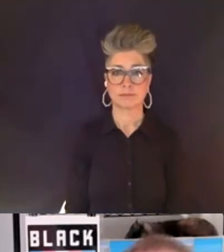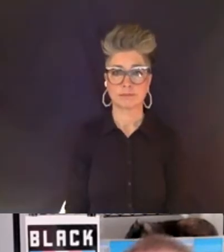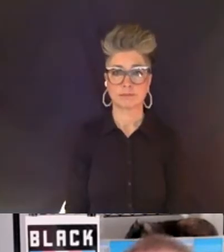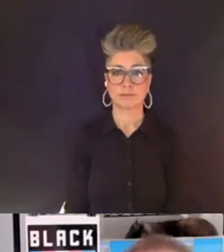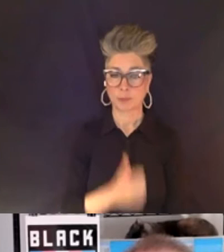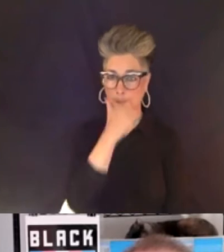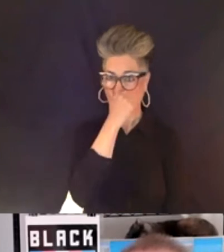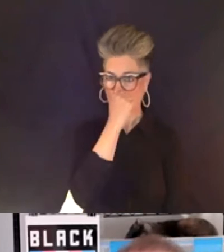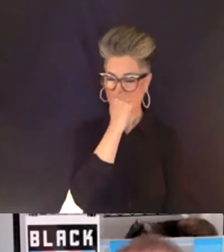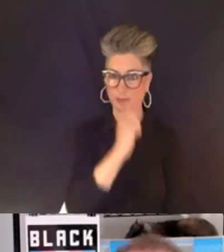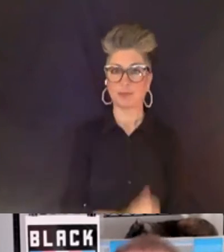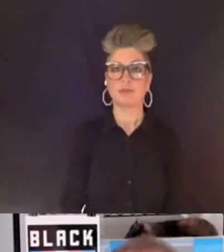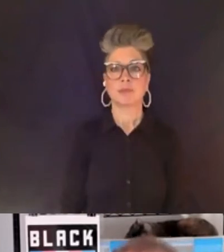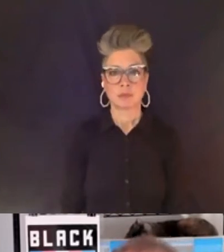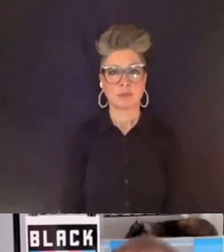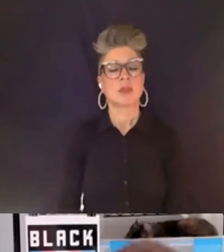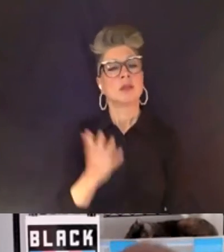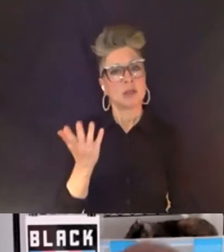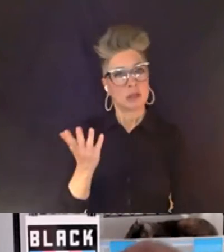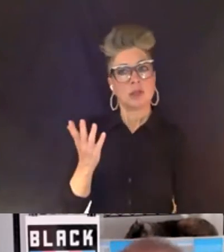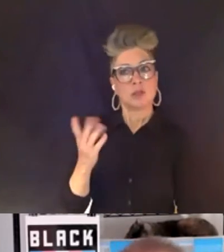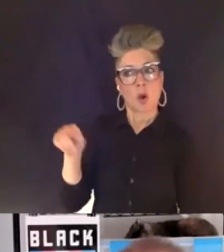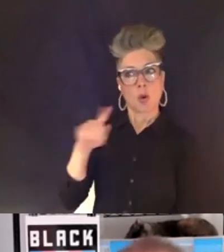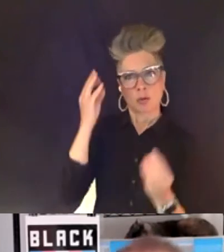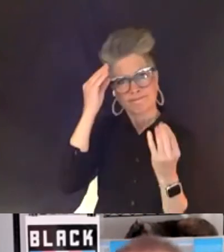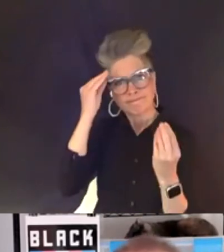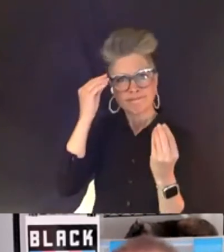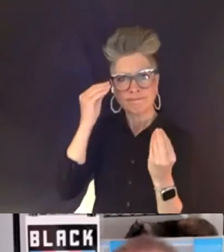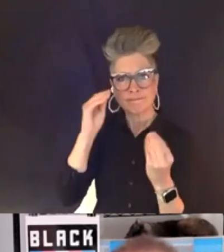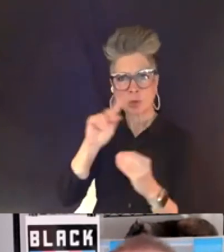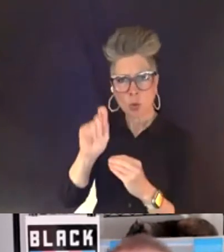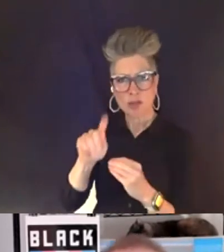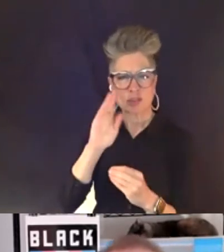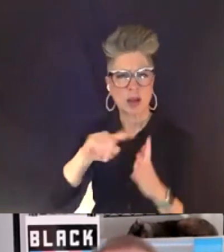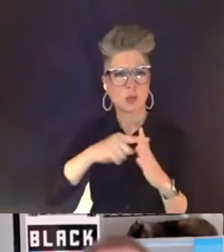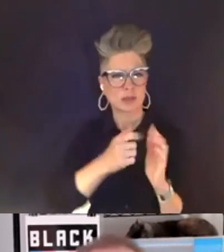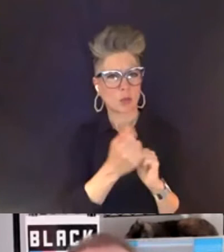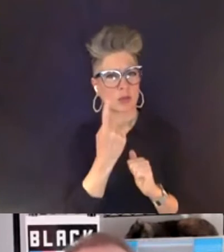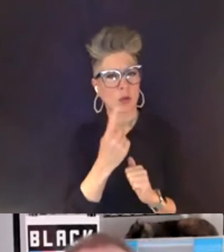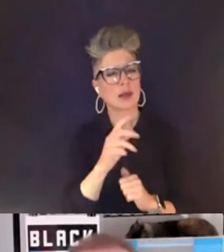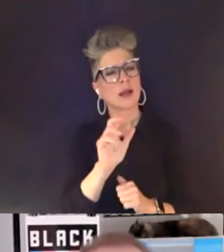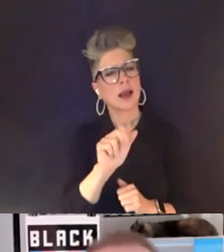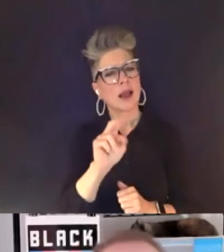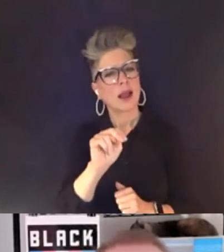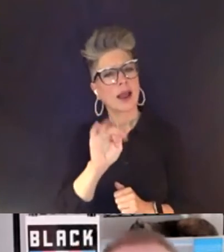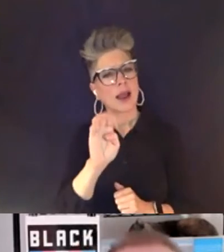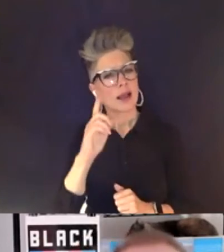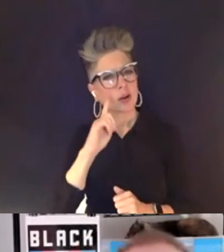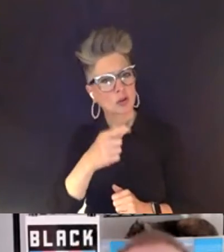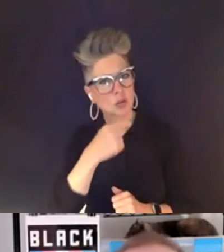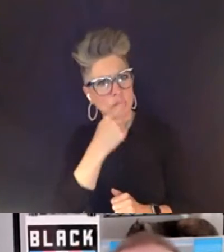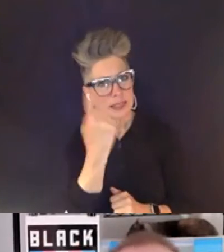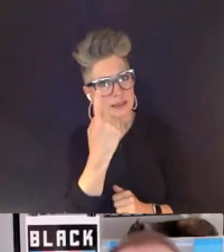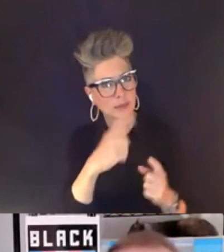So as people are thinking about their questions, let me start with one of them. And I heard you say, Annie, something that was different than what I had